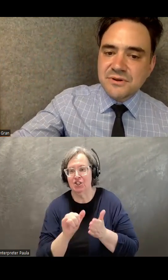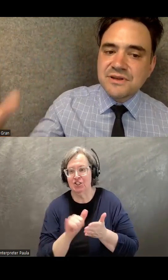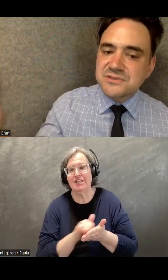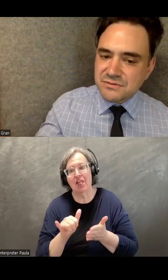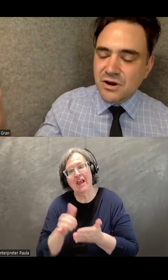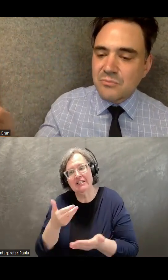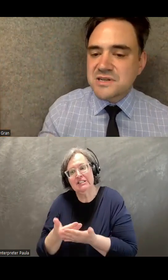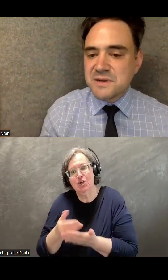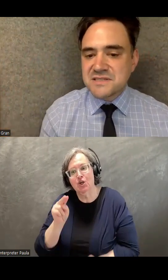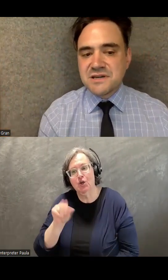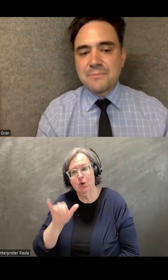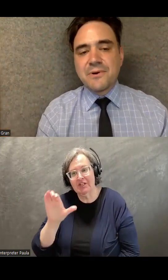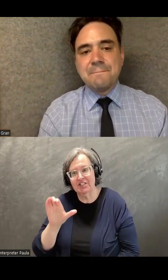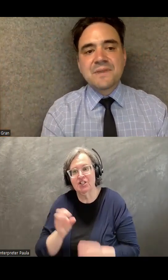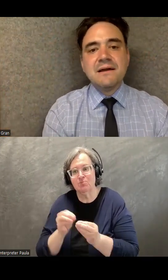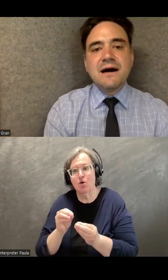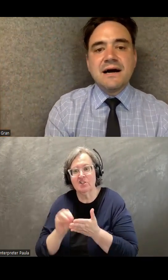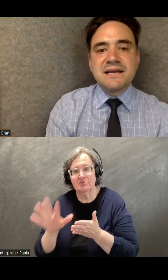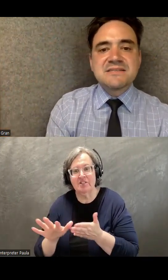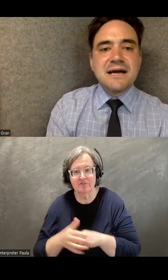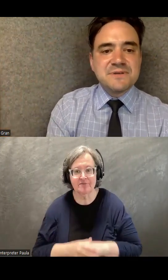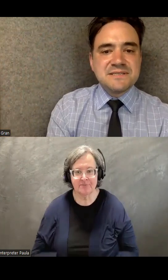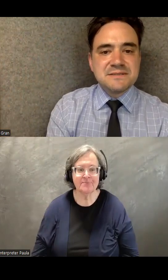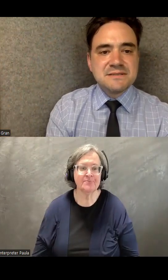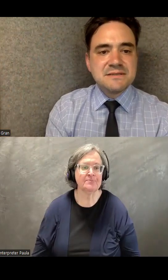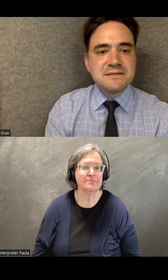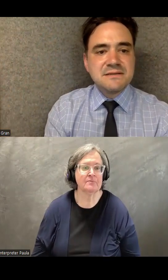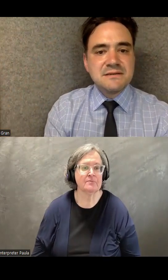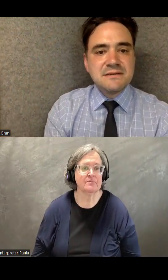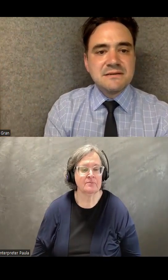York City where things are more expensive to operate. Next slide, please.